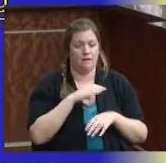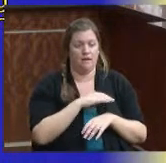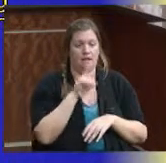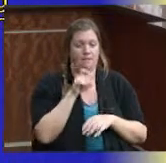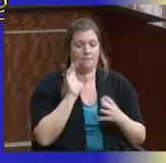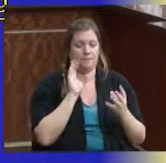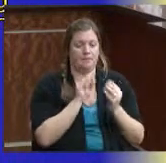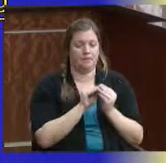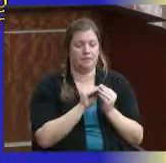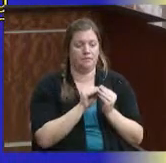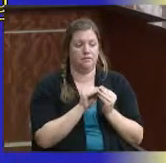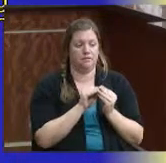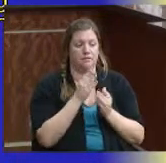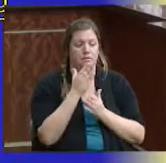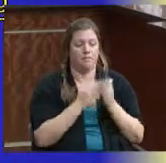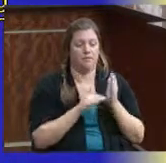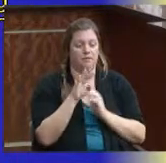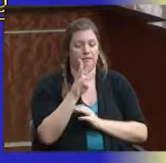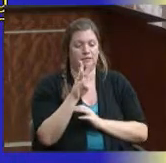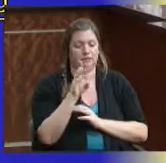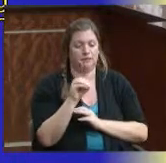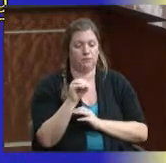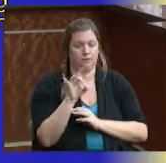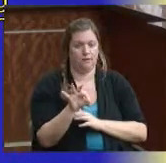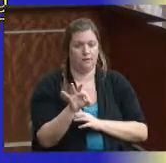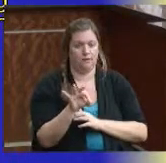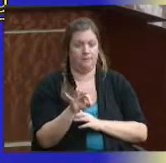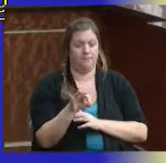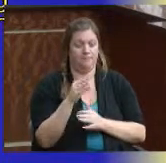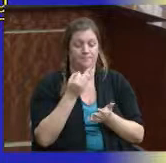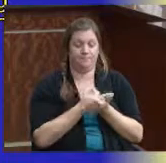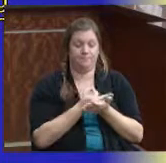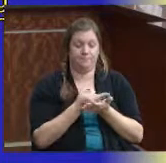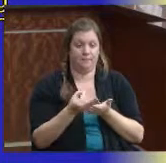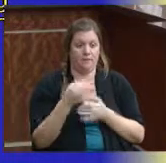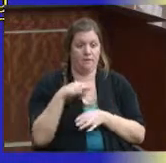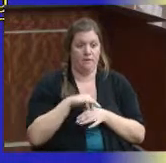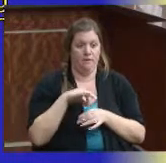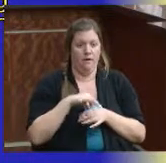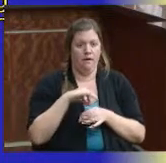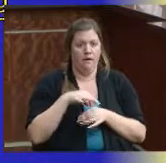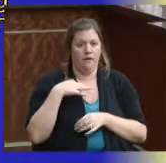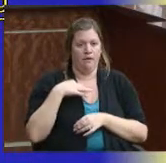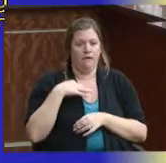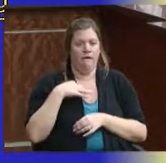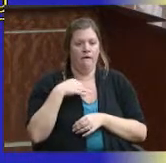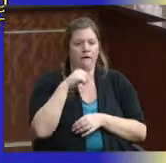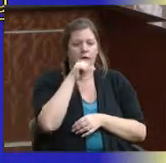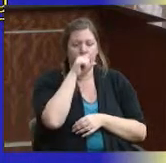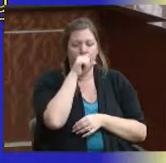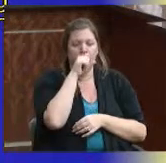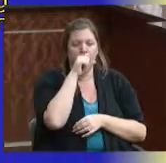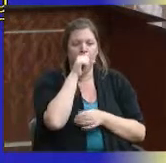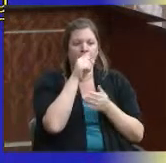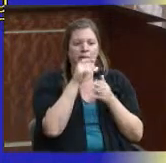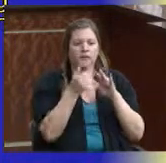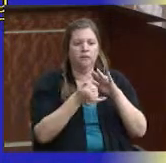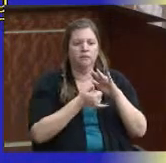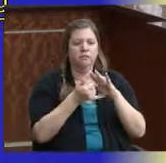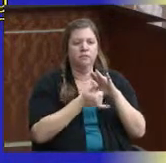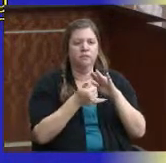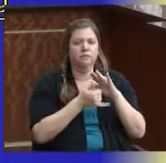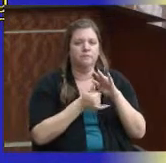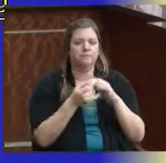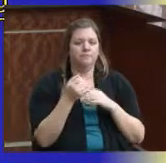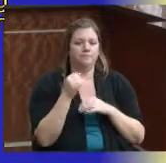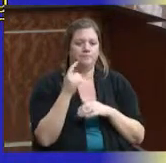meet, Section 609, Failure to Elect Runoff Elections, to clarify when